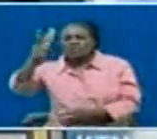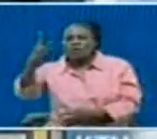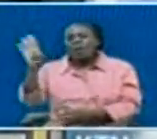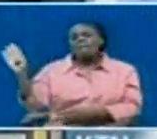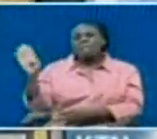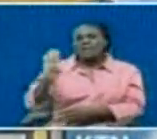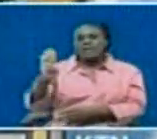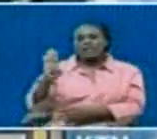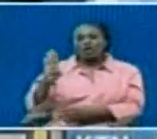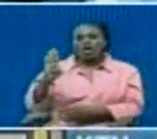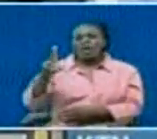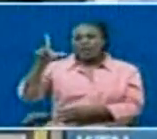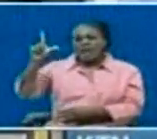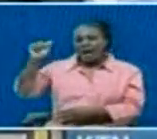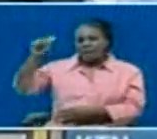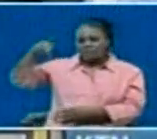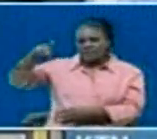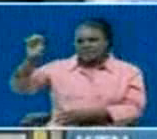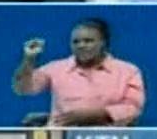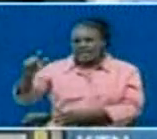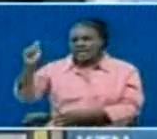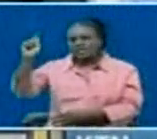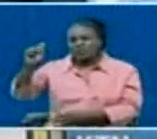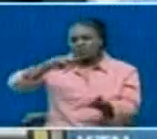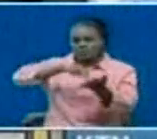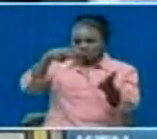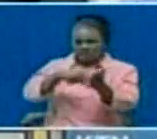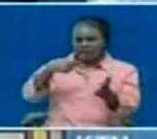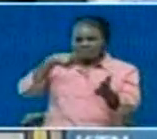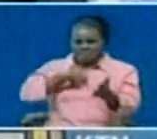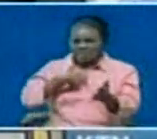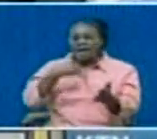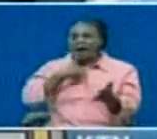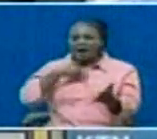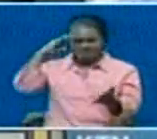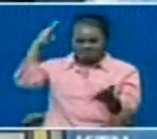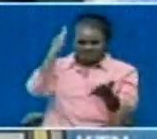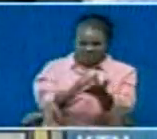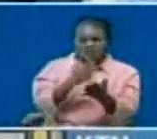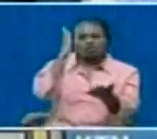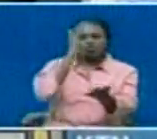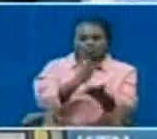$24 billion LAPSET project. I am determined